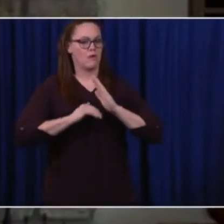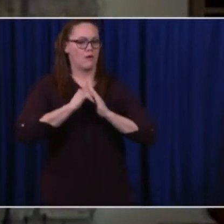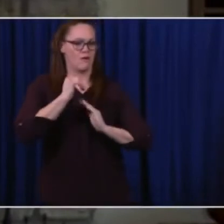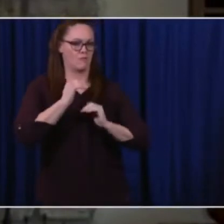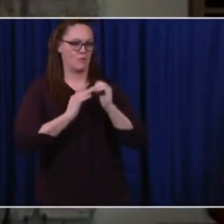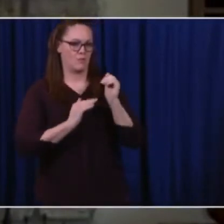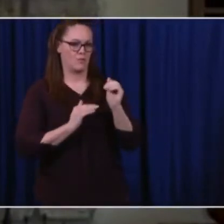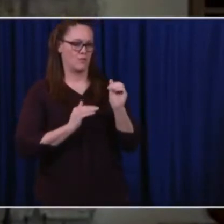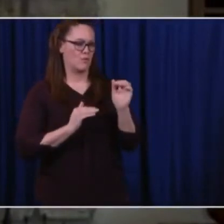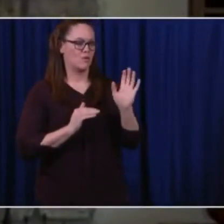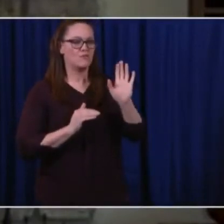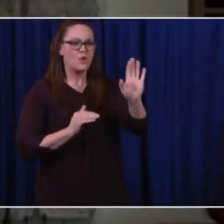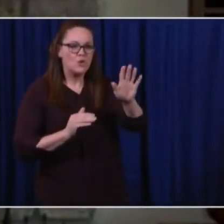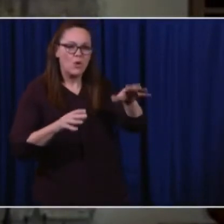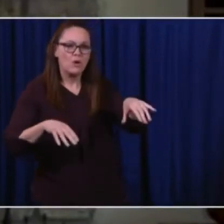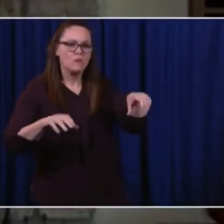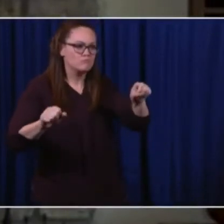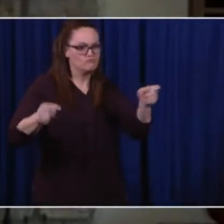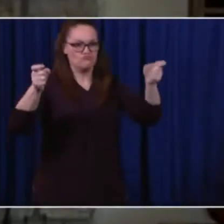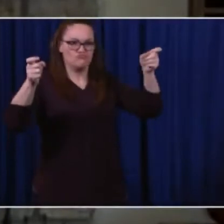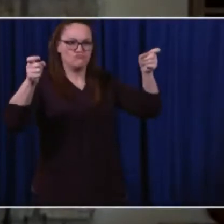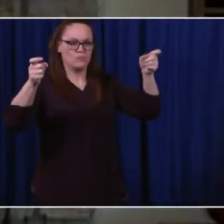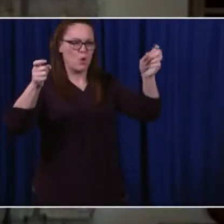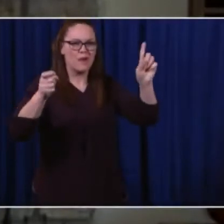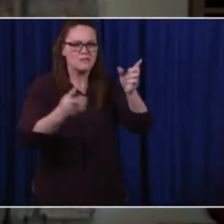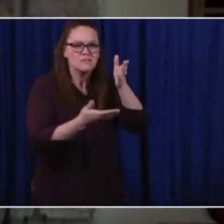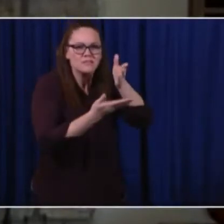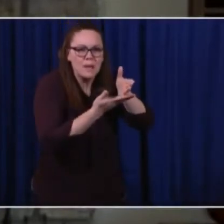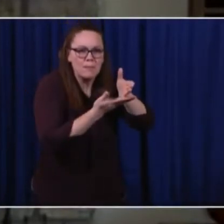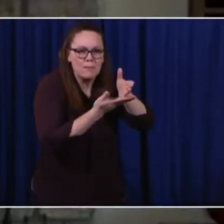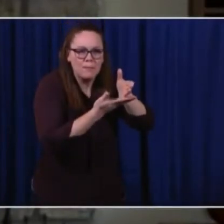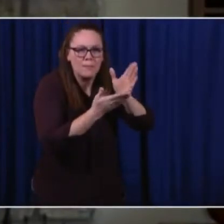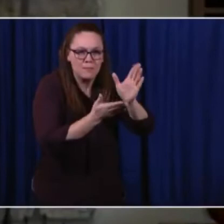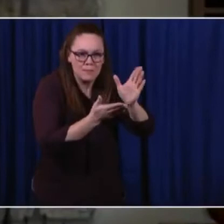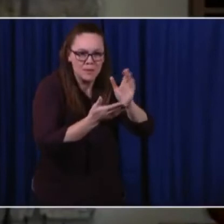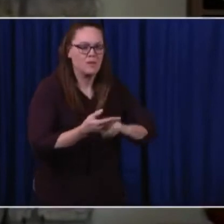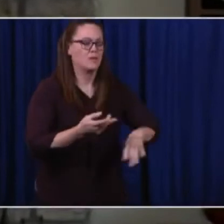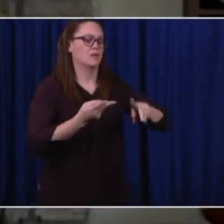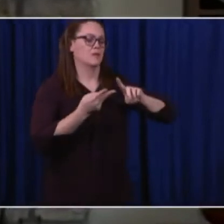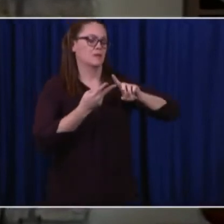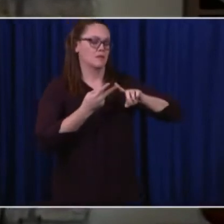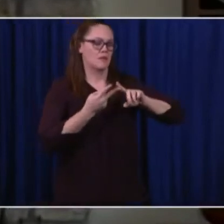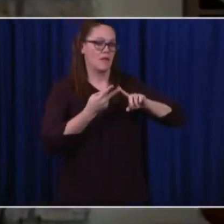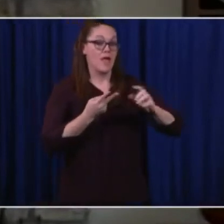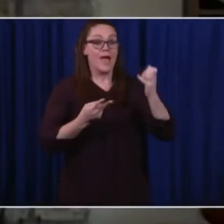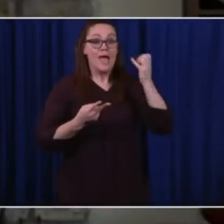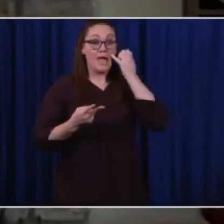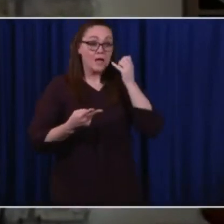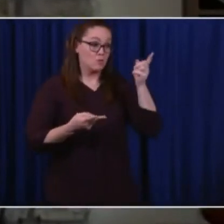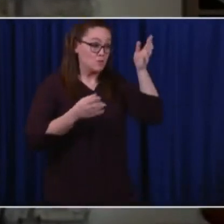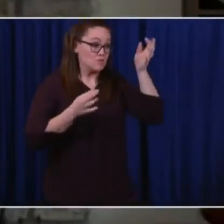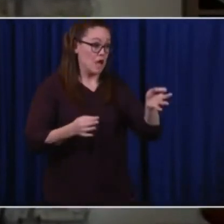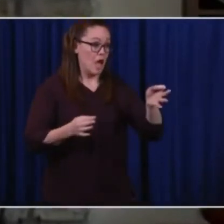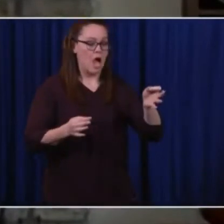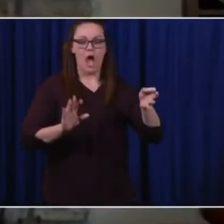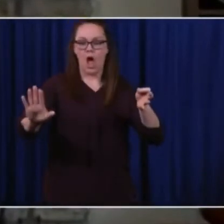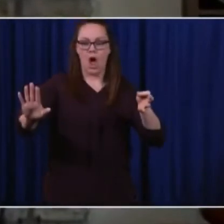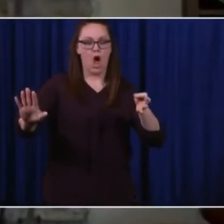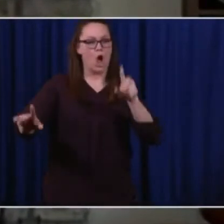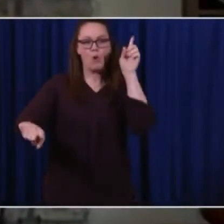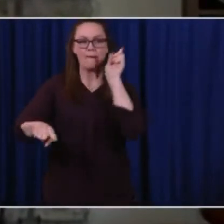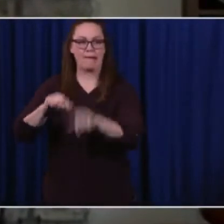and how we're not sliding down this hole to where more and more things are denied or taken away, whether